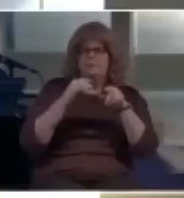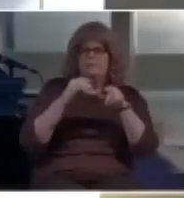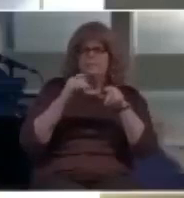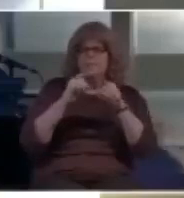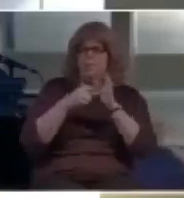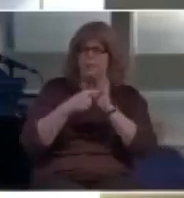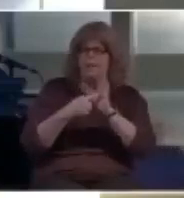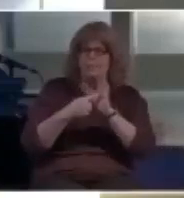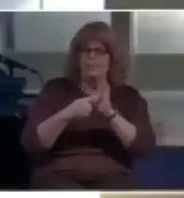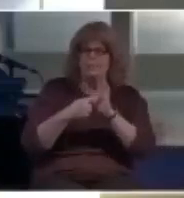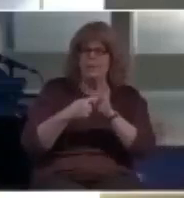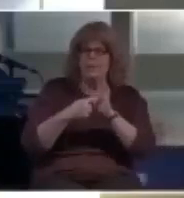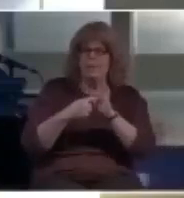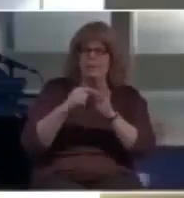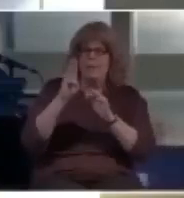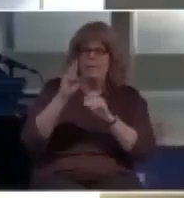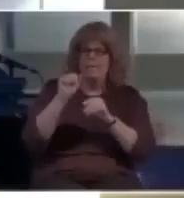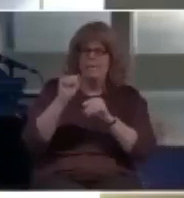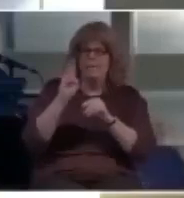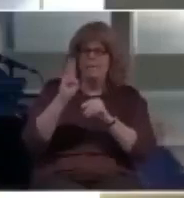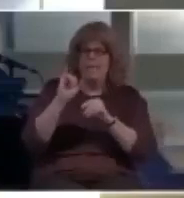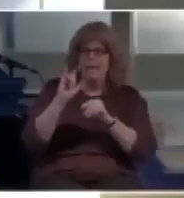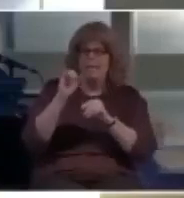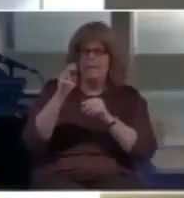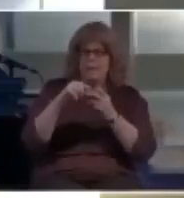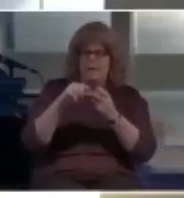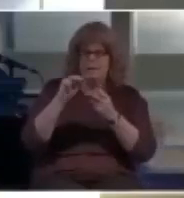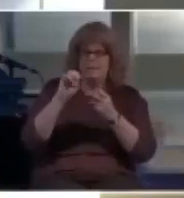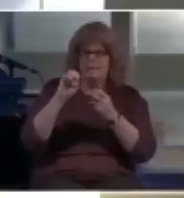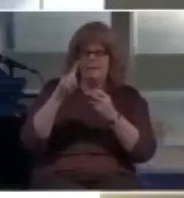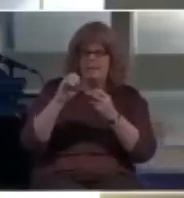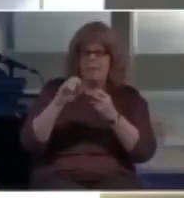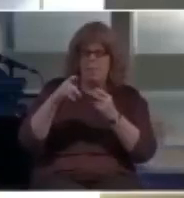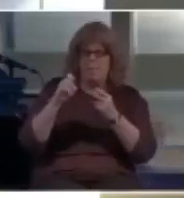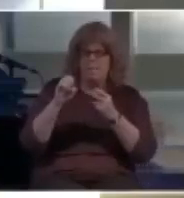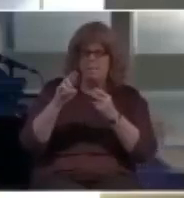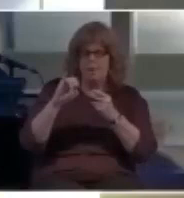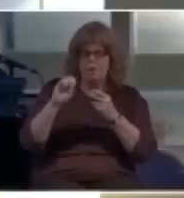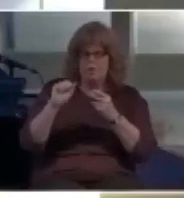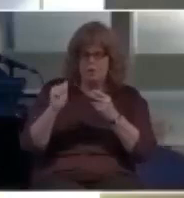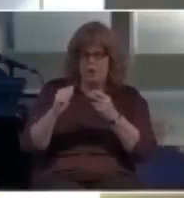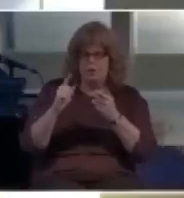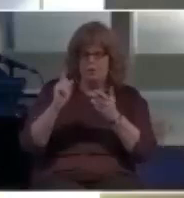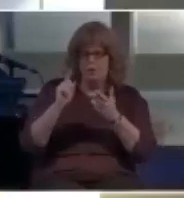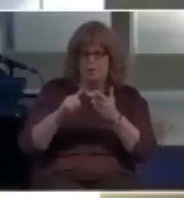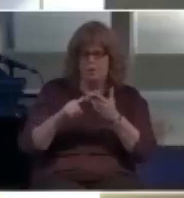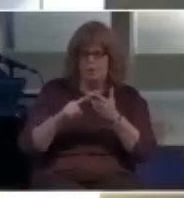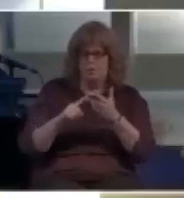which represent Babylon, Medo-Persia, and then